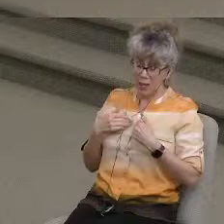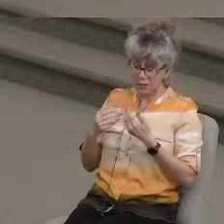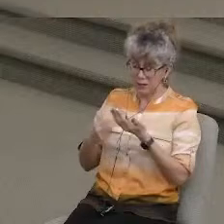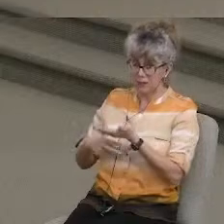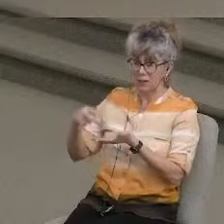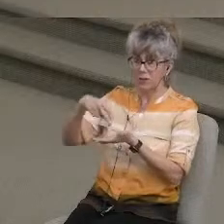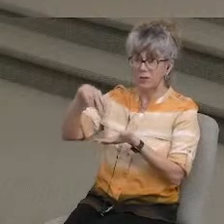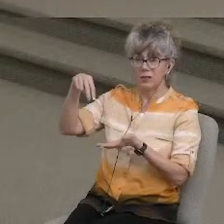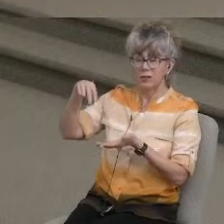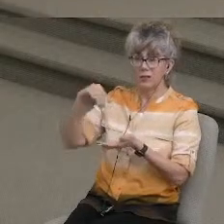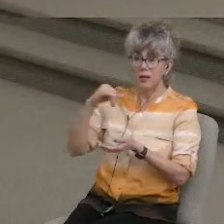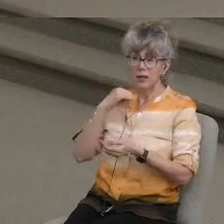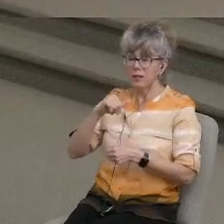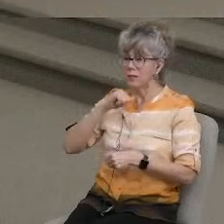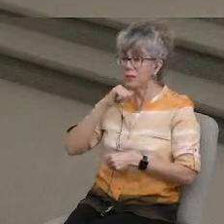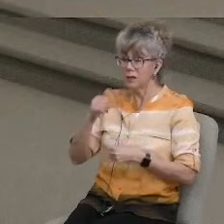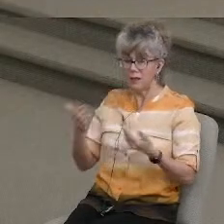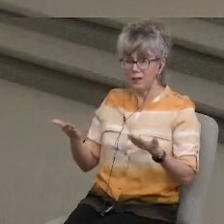He's not here.